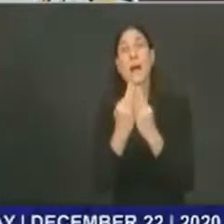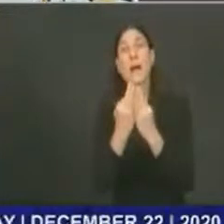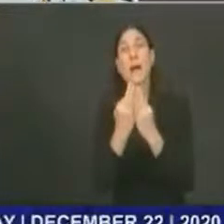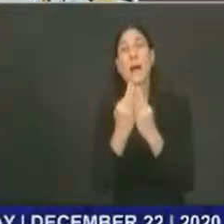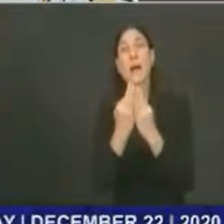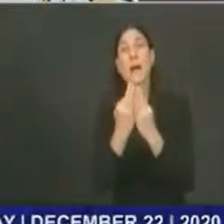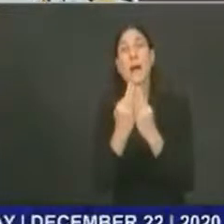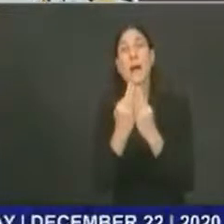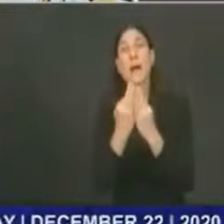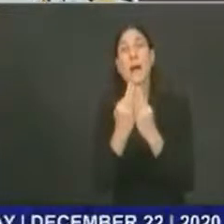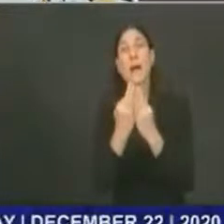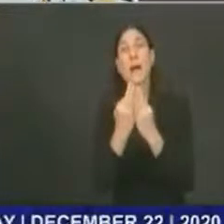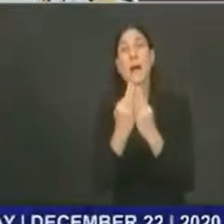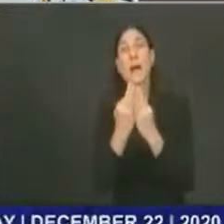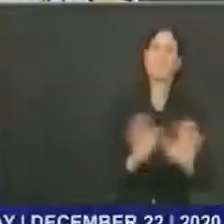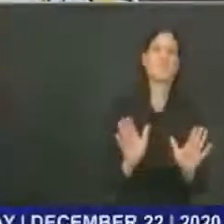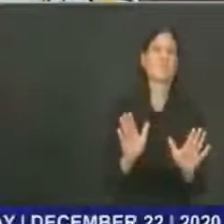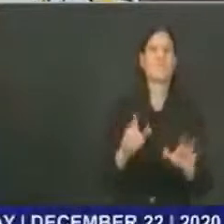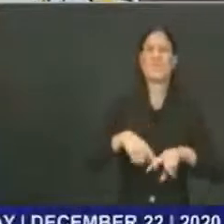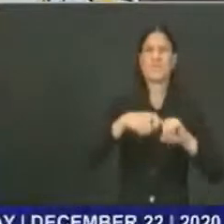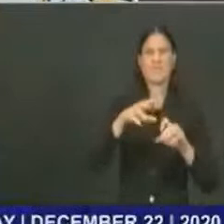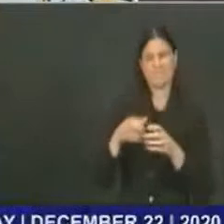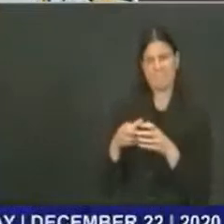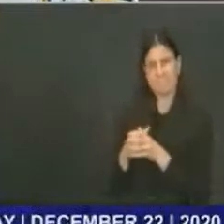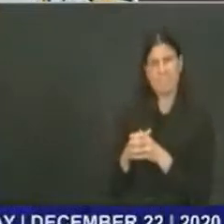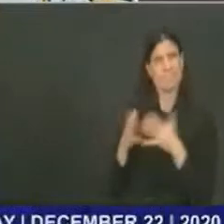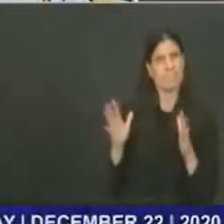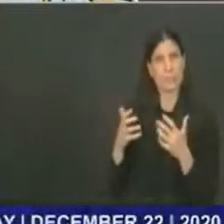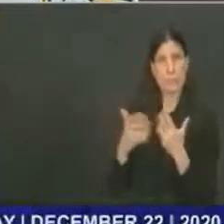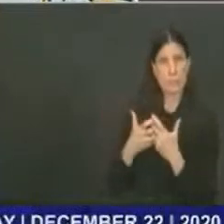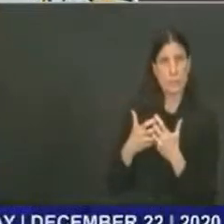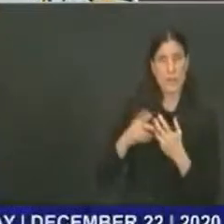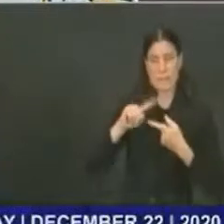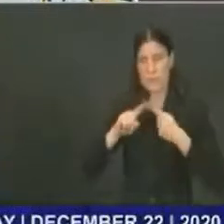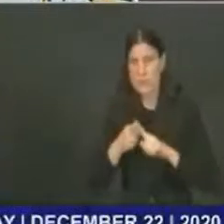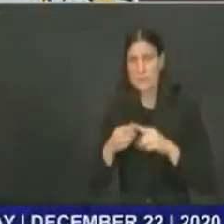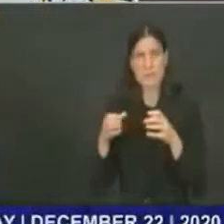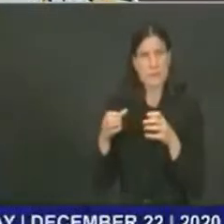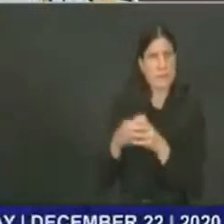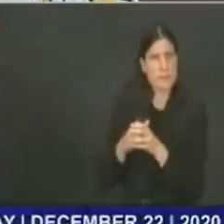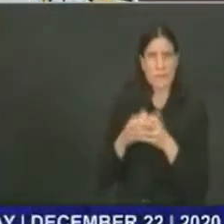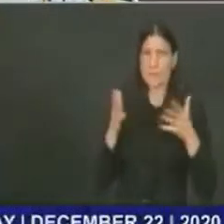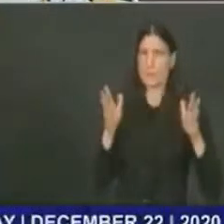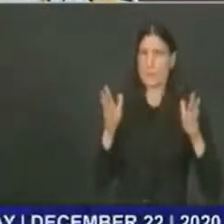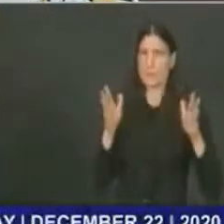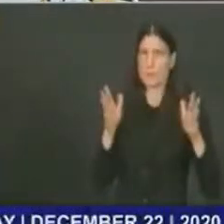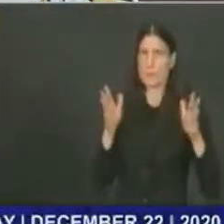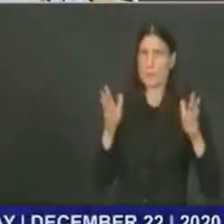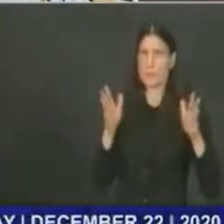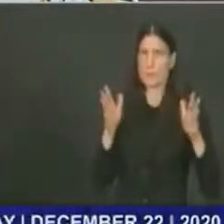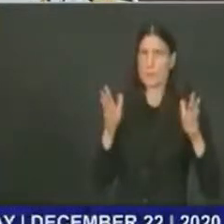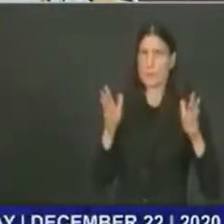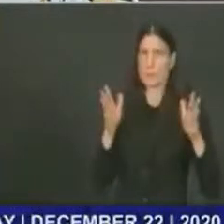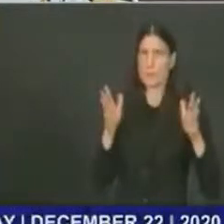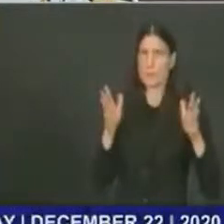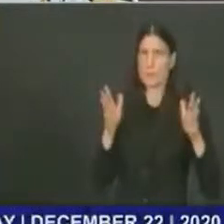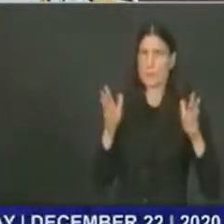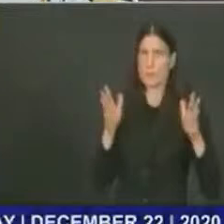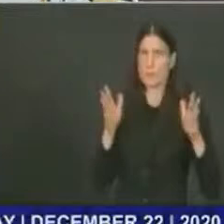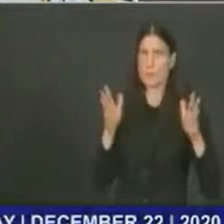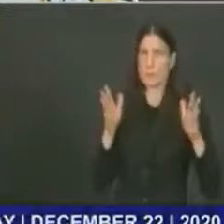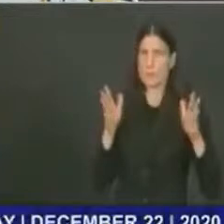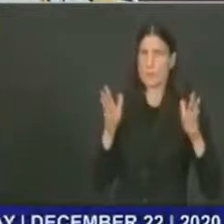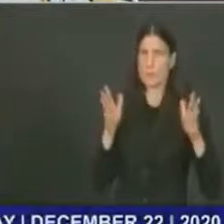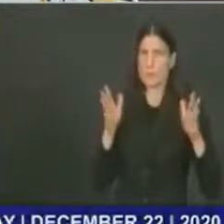That's the name of the game, which is hard, but it's effective. And of course, just be vigilant about mask